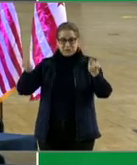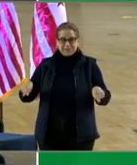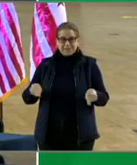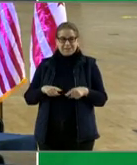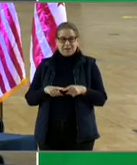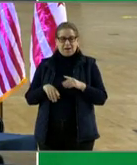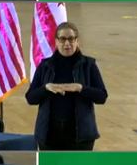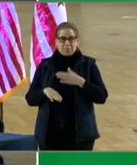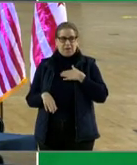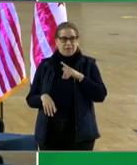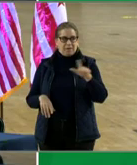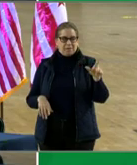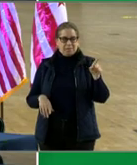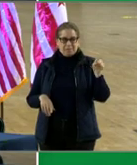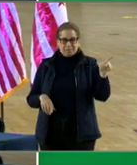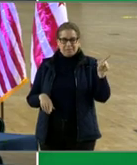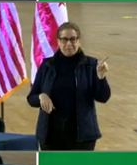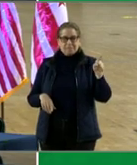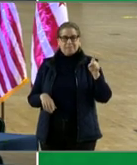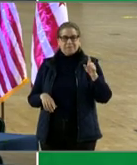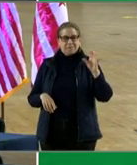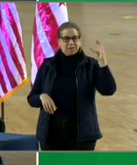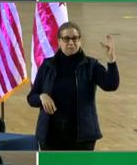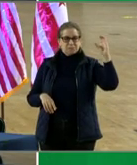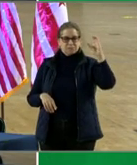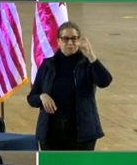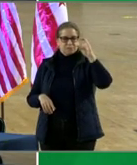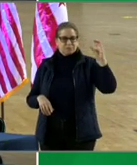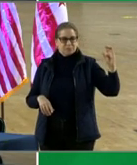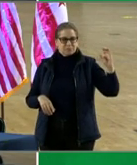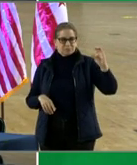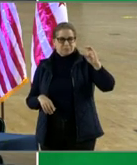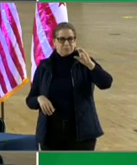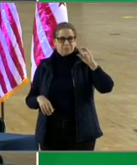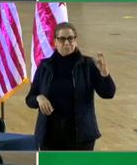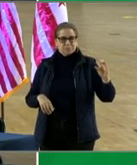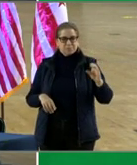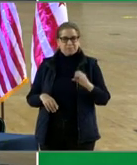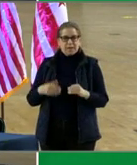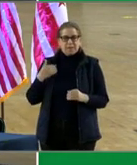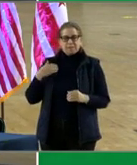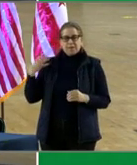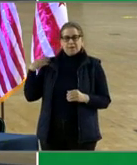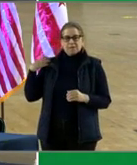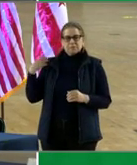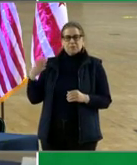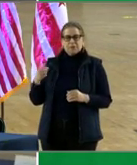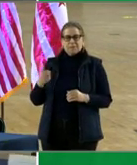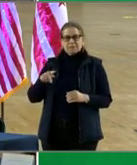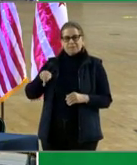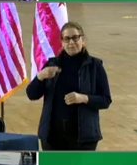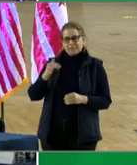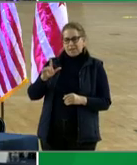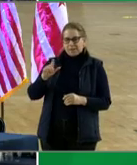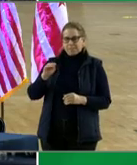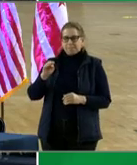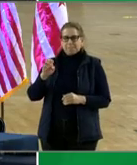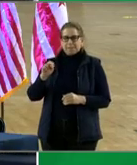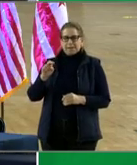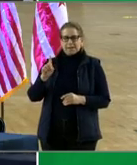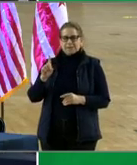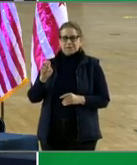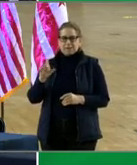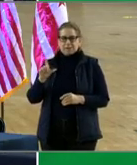are joined by the council chairman, Phil Mendelson, and the Ward 7 council member and chairman